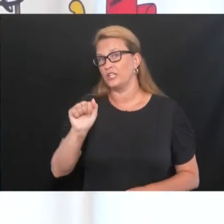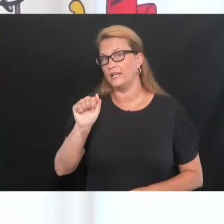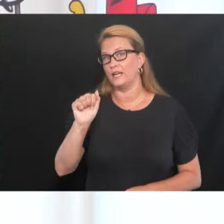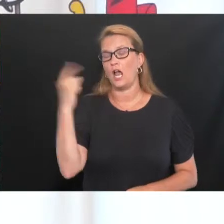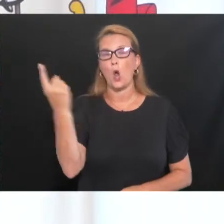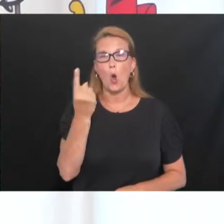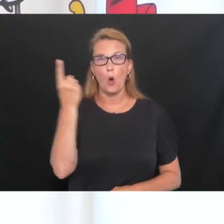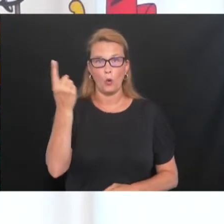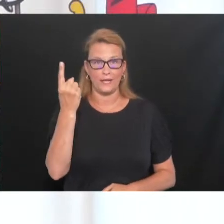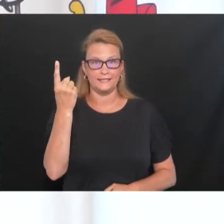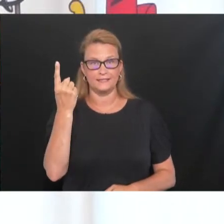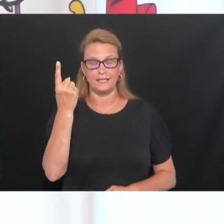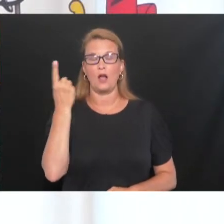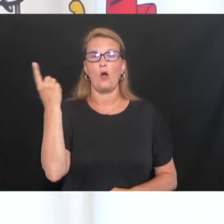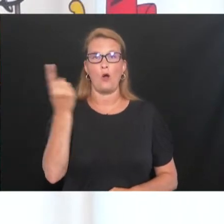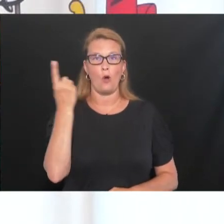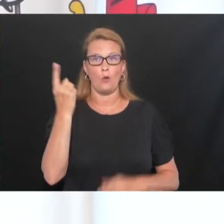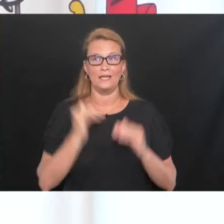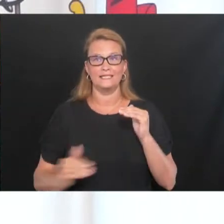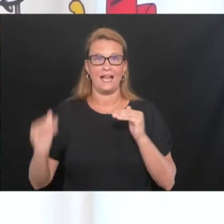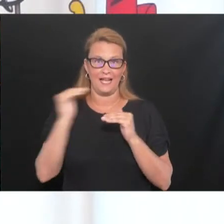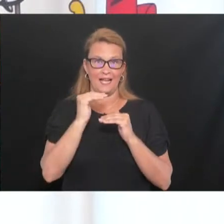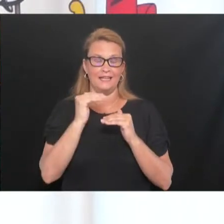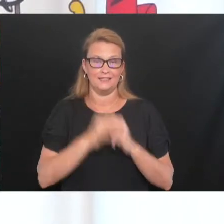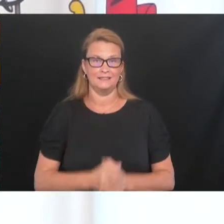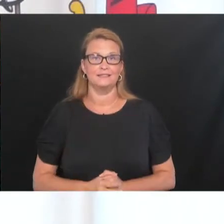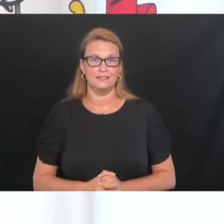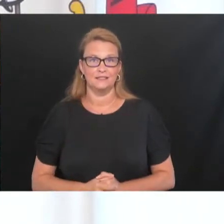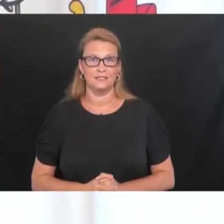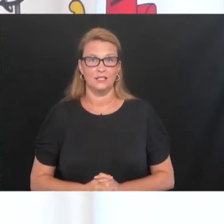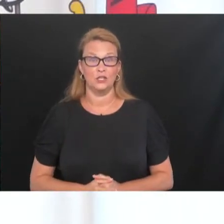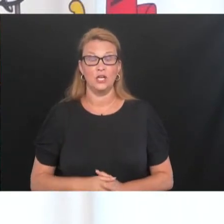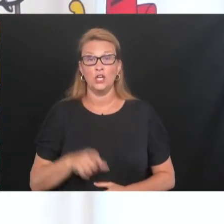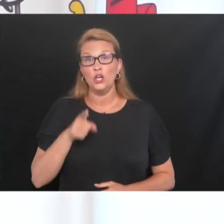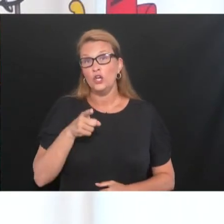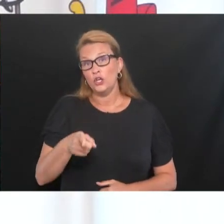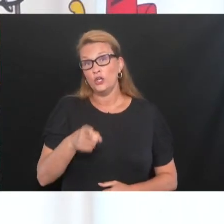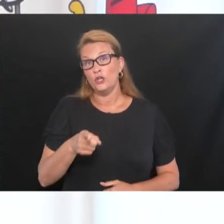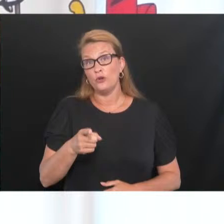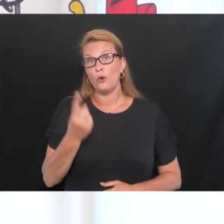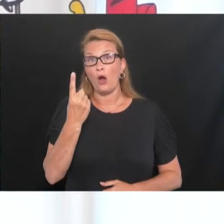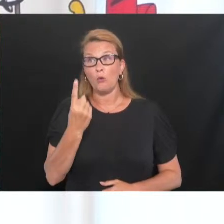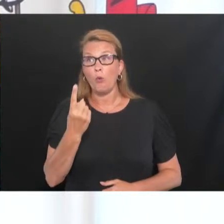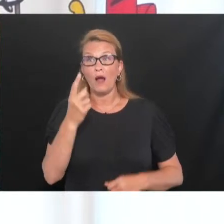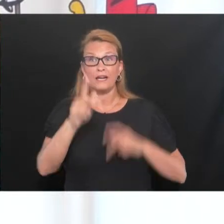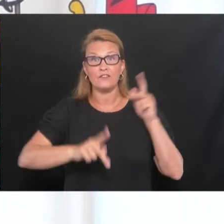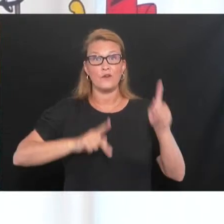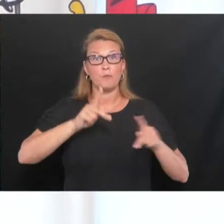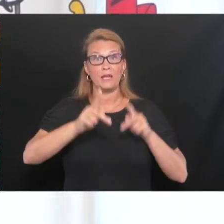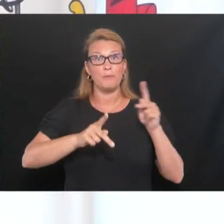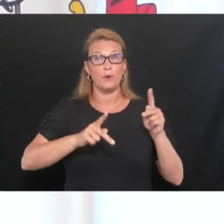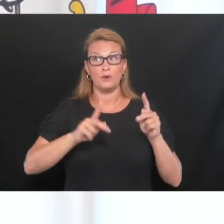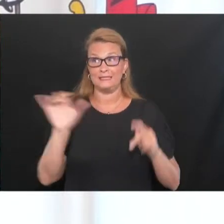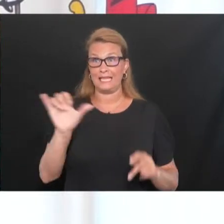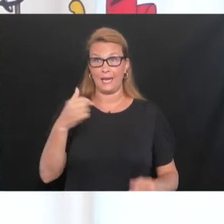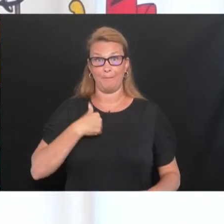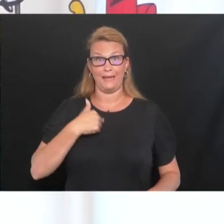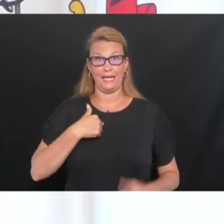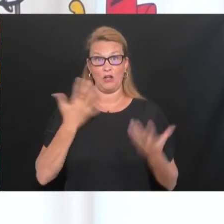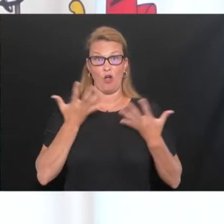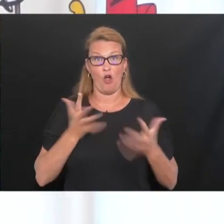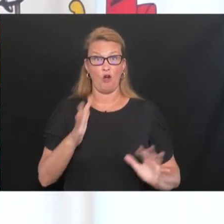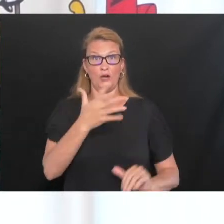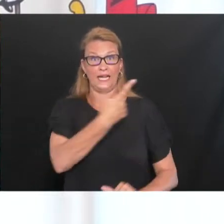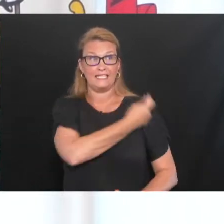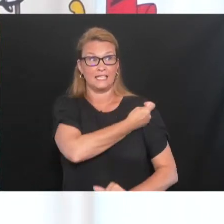been ahead of the curve. Absolutely, if you're one of those folks out there like myself that's had this vaccine in